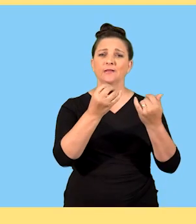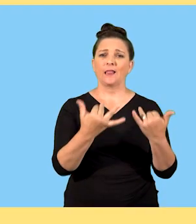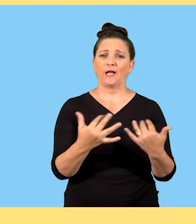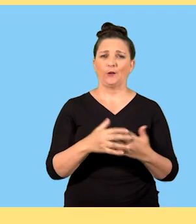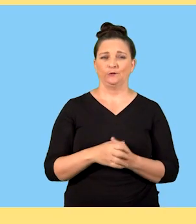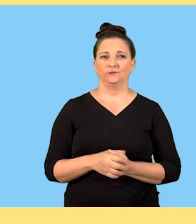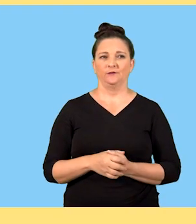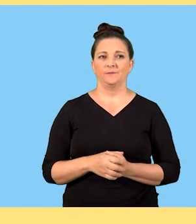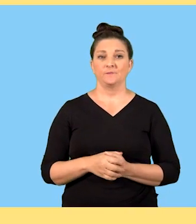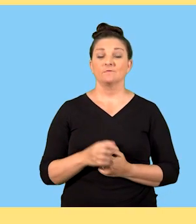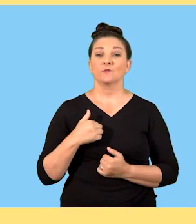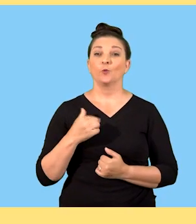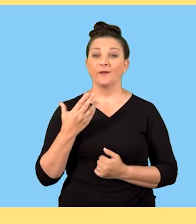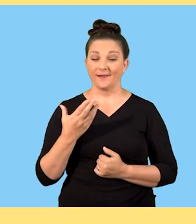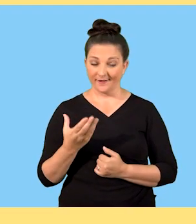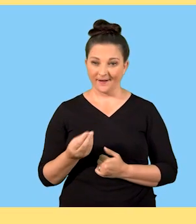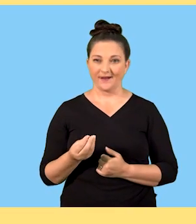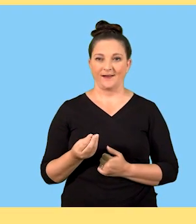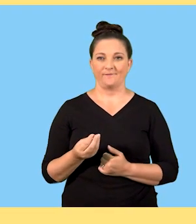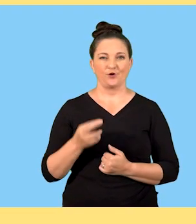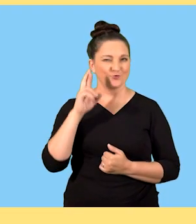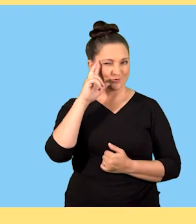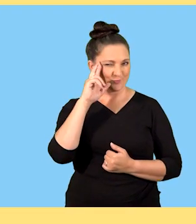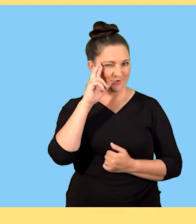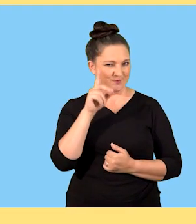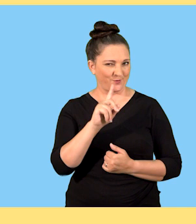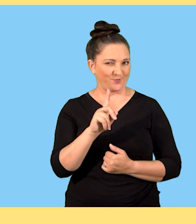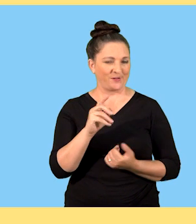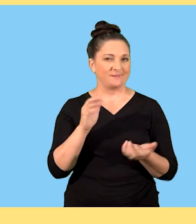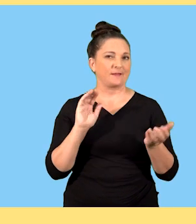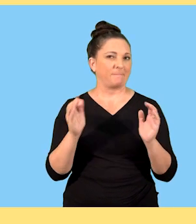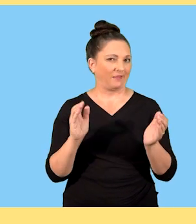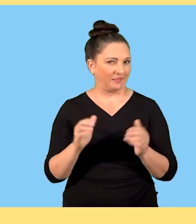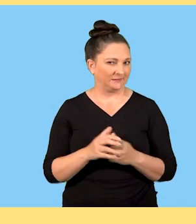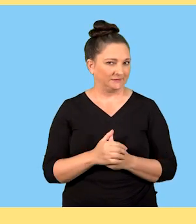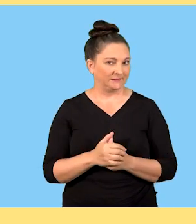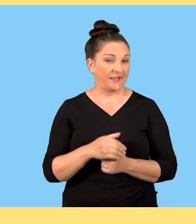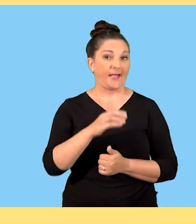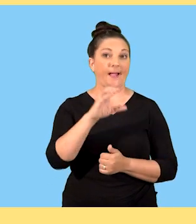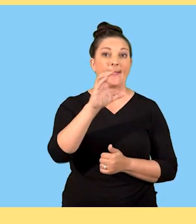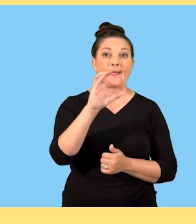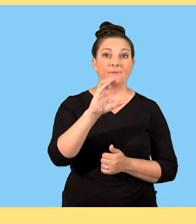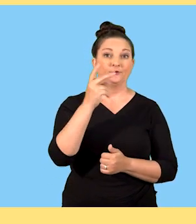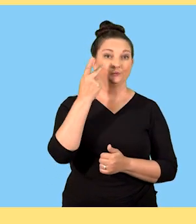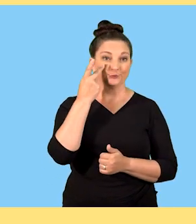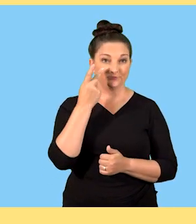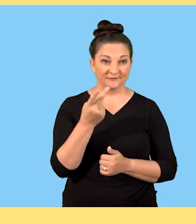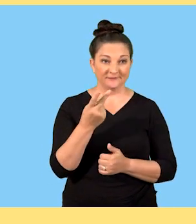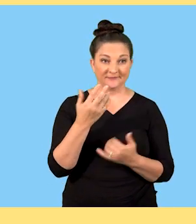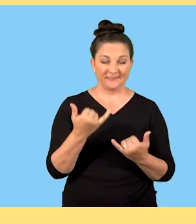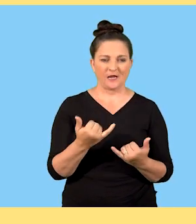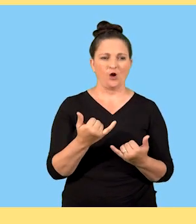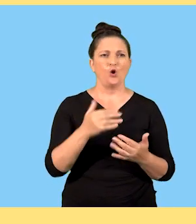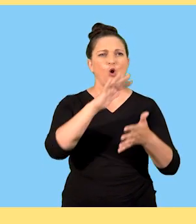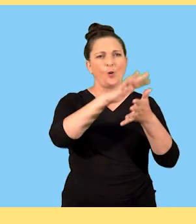In the capital account, we have the balance. Now, remember, capital, you see